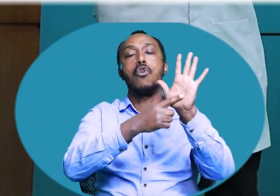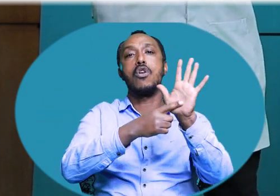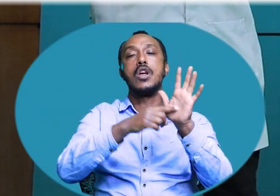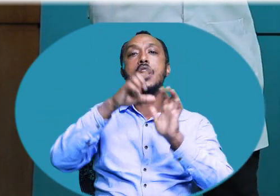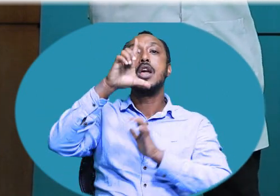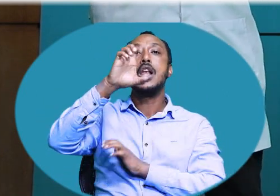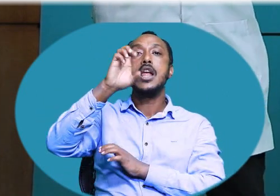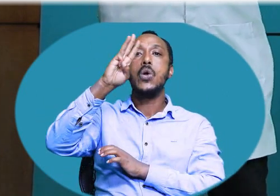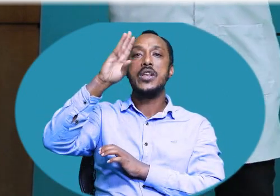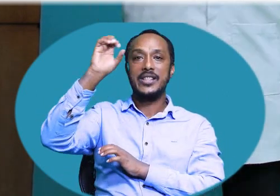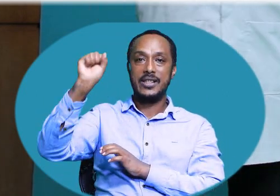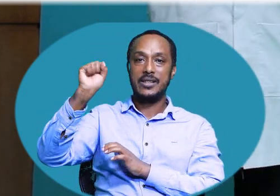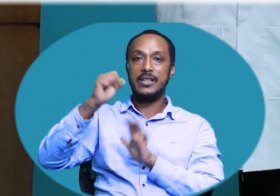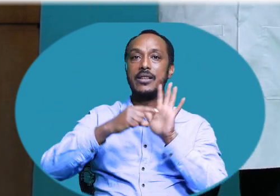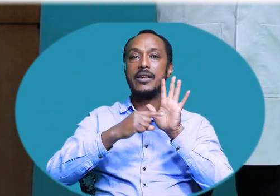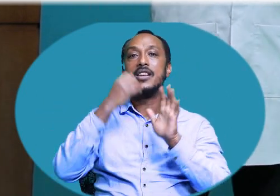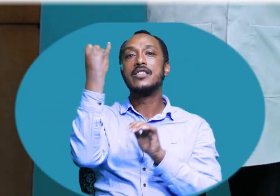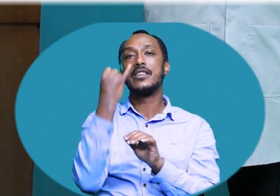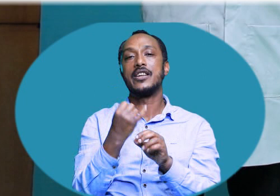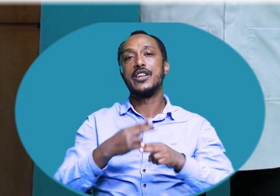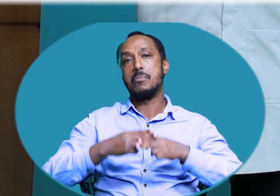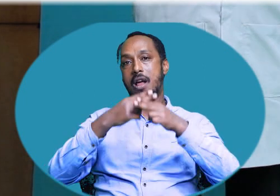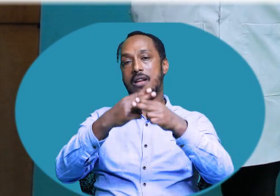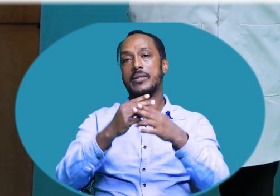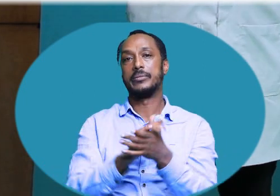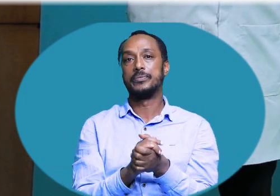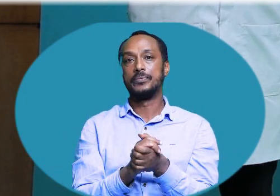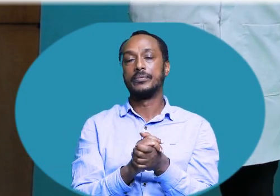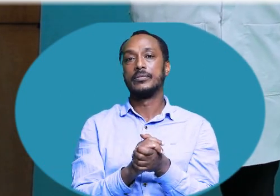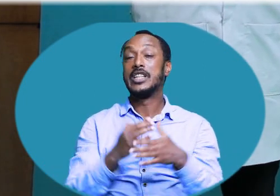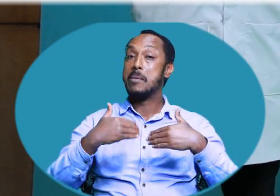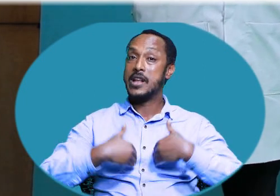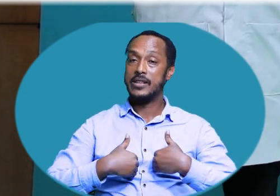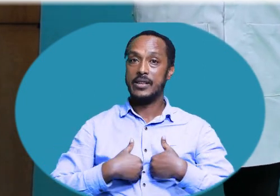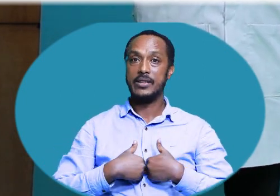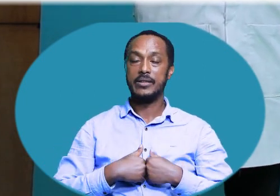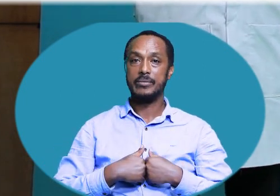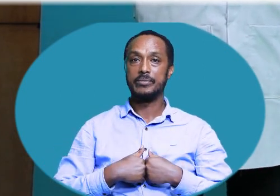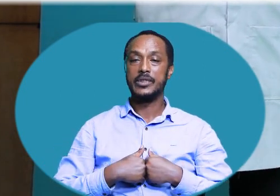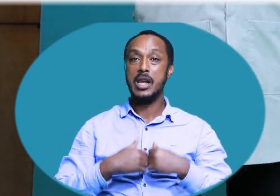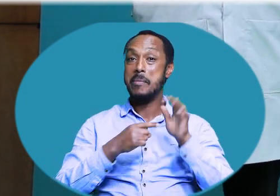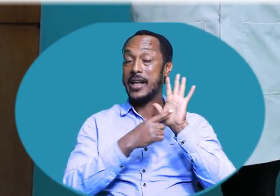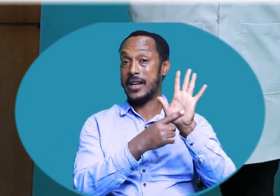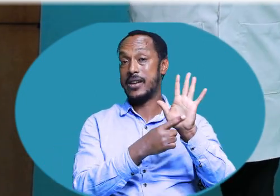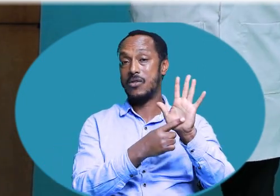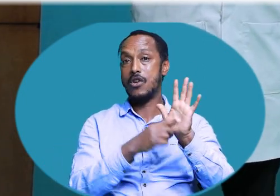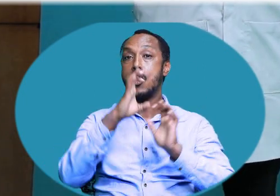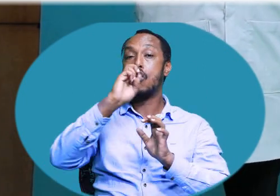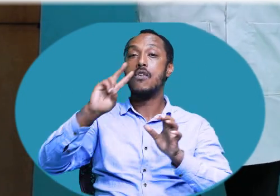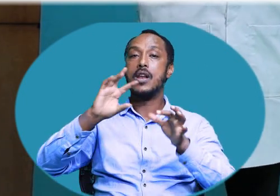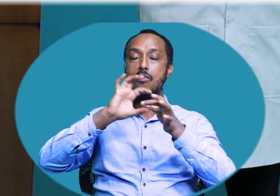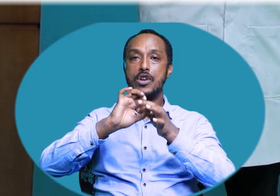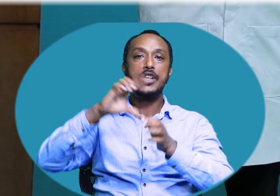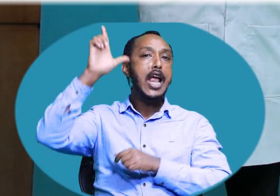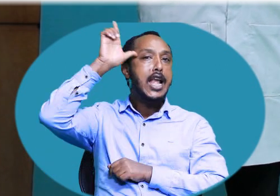the representations of covalent bonding through Lewis symbols and shared electron pairs